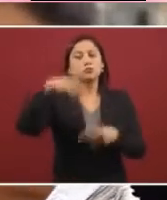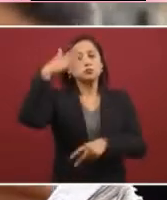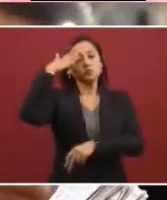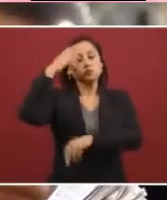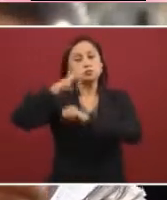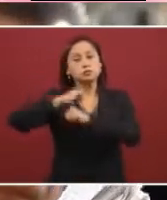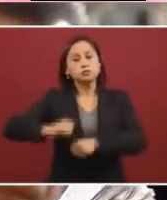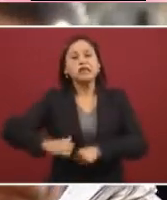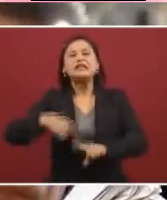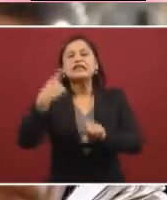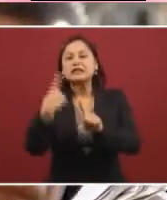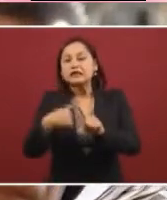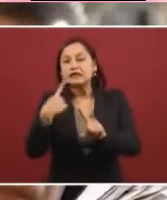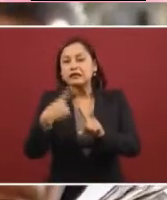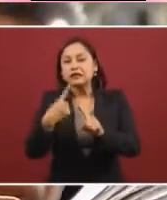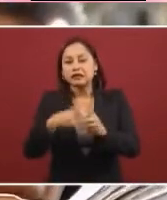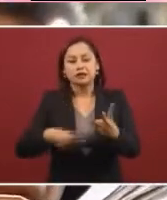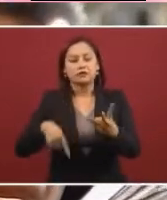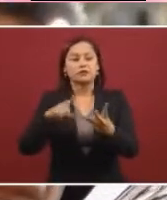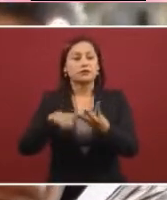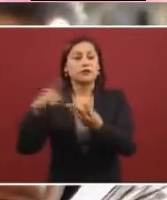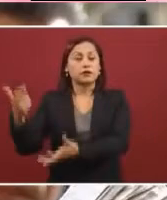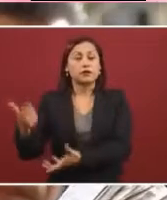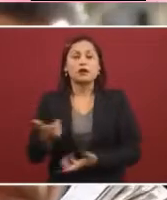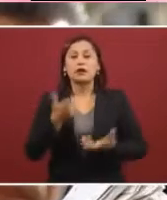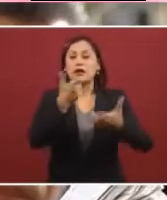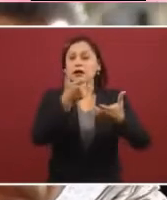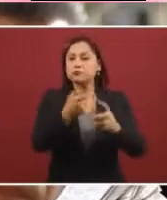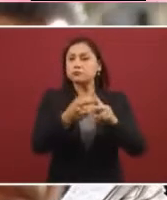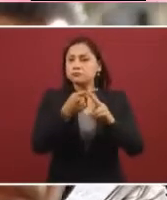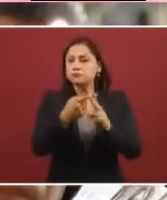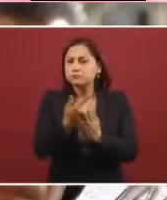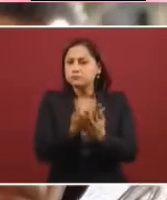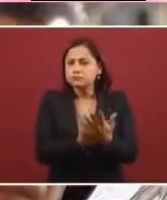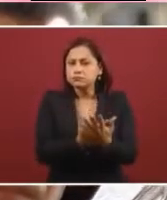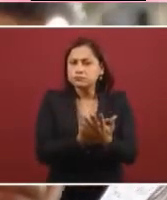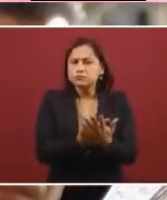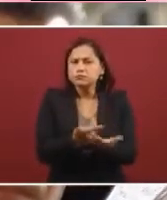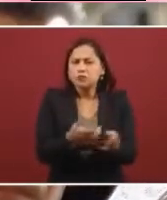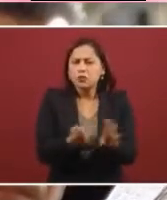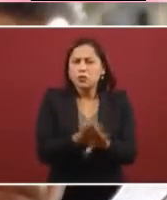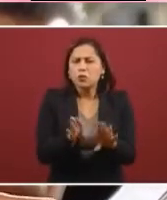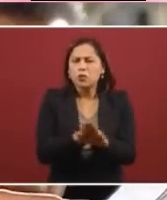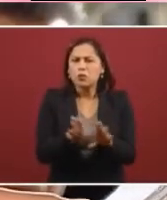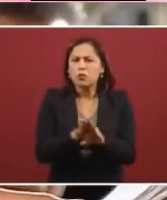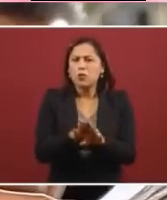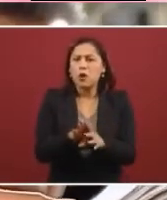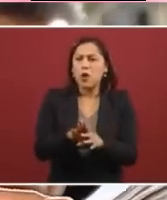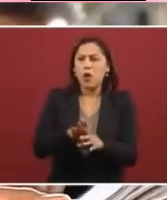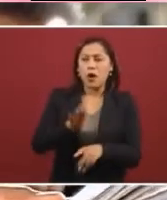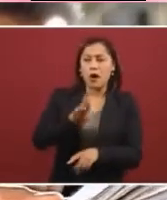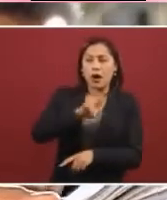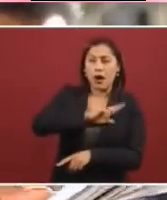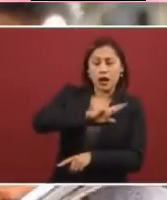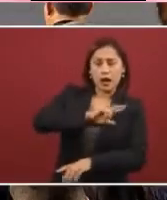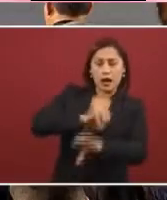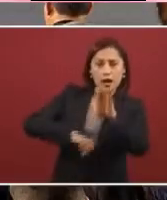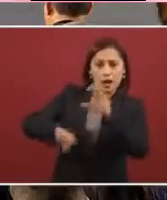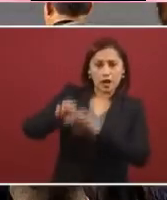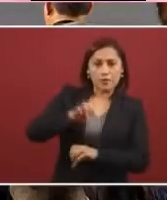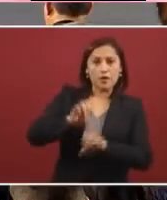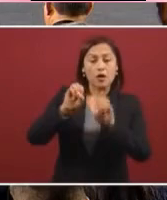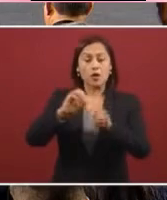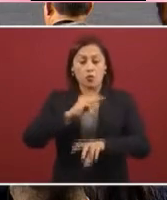at its front? And what are the funds and resources will become the private initiative of